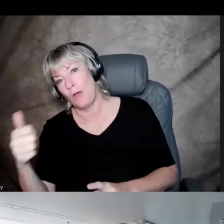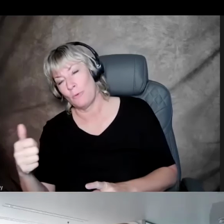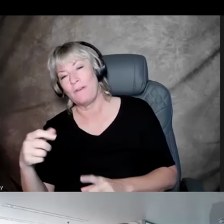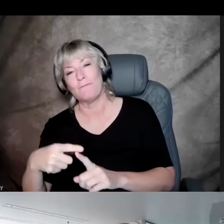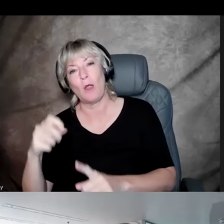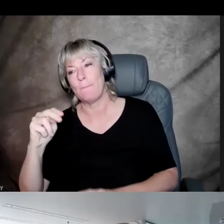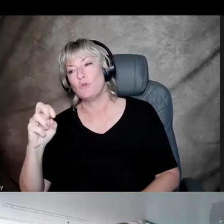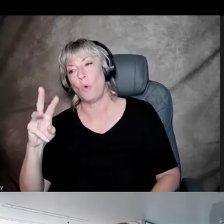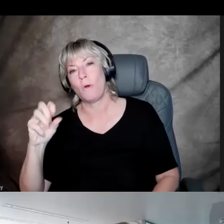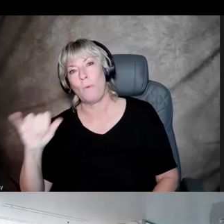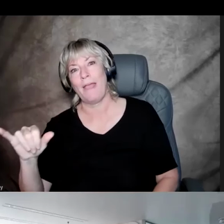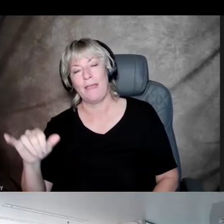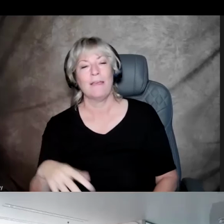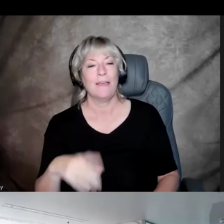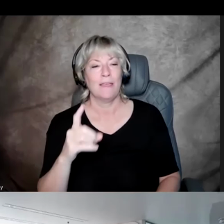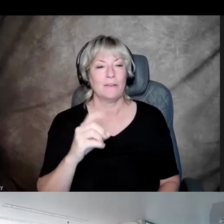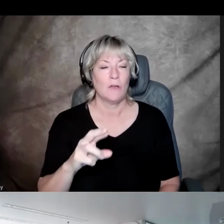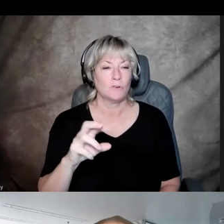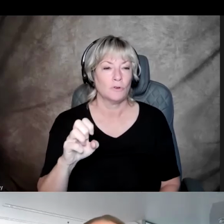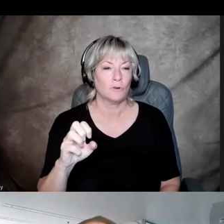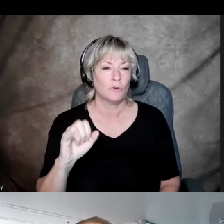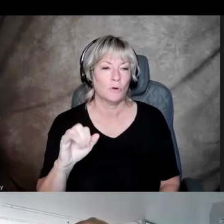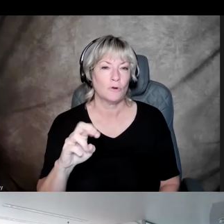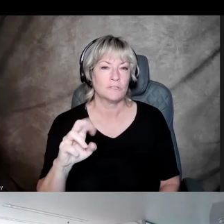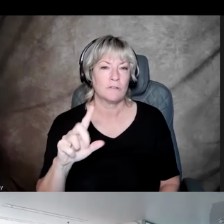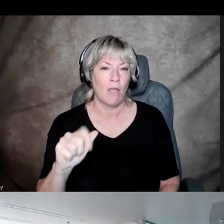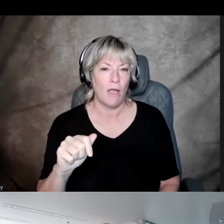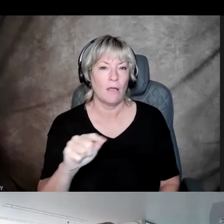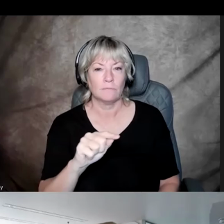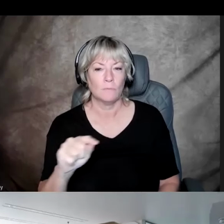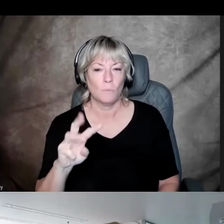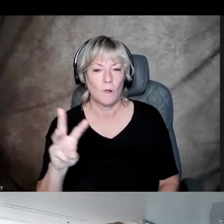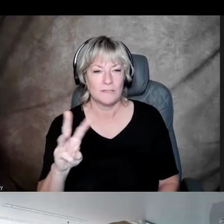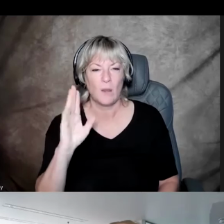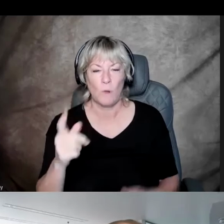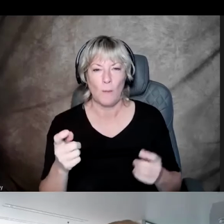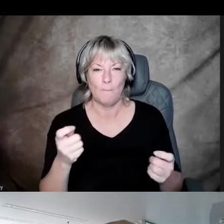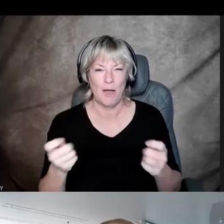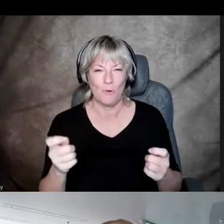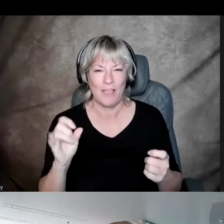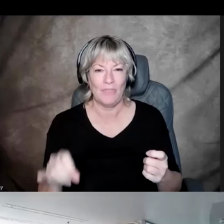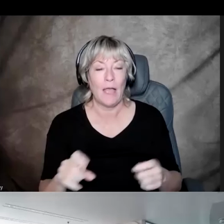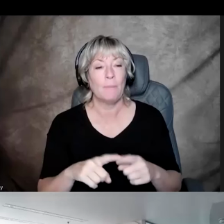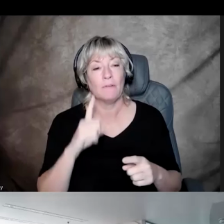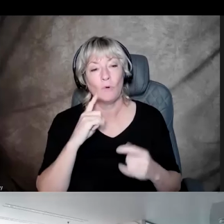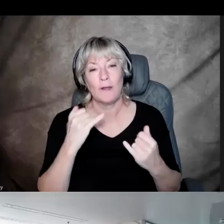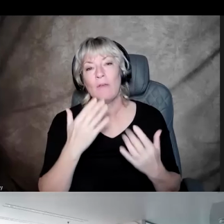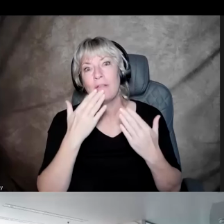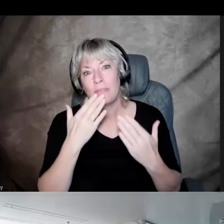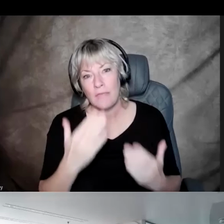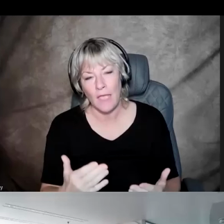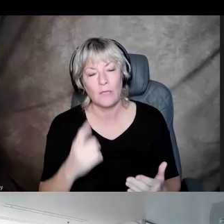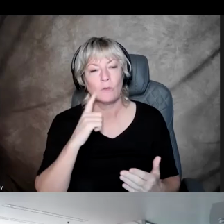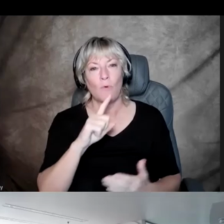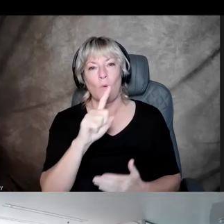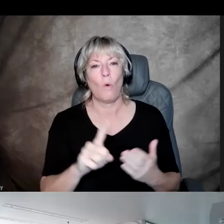moderated by Dr. Ursula Whiteside. But for now, I want to thank you all for spending an hour of your busy day